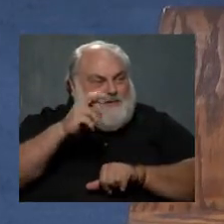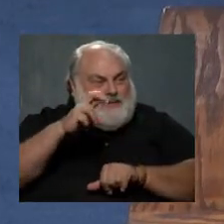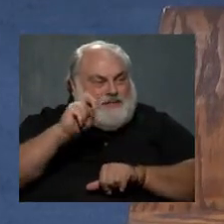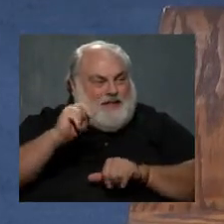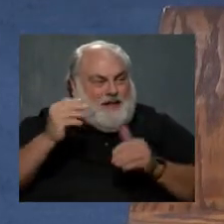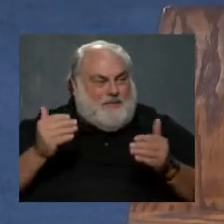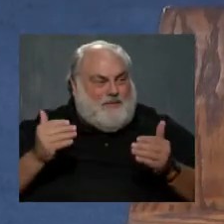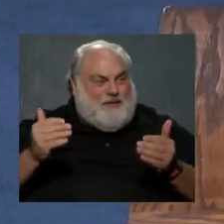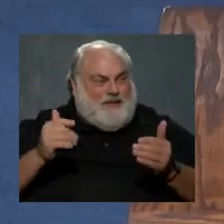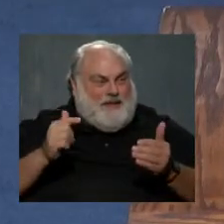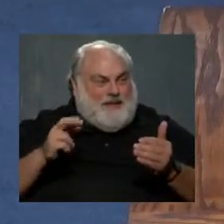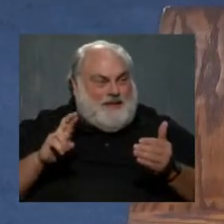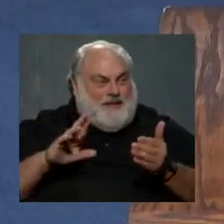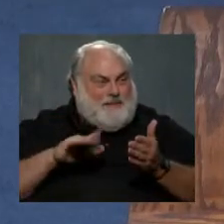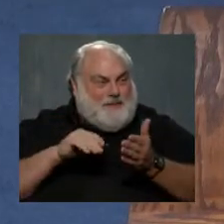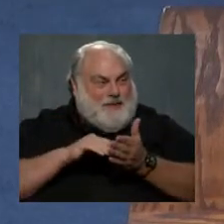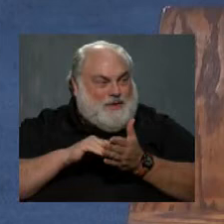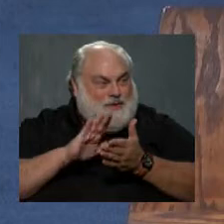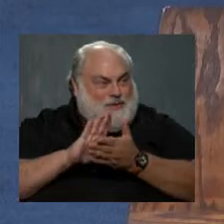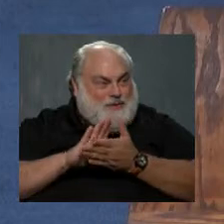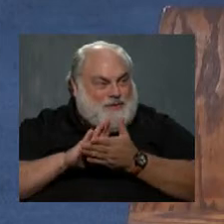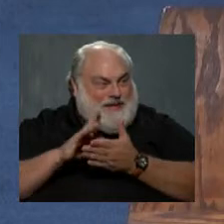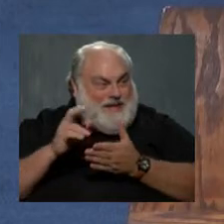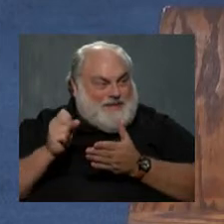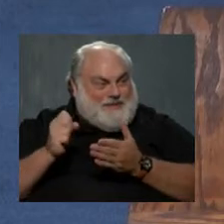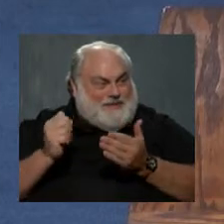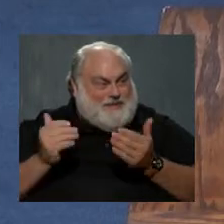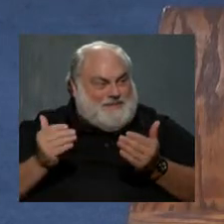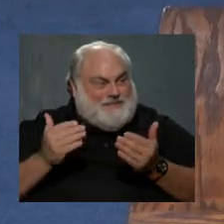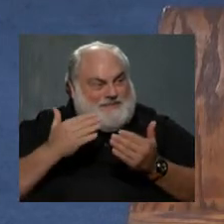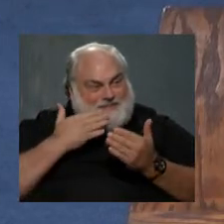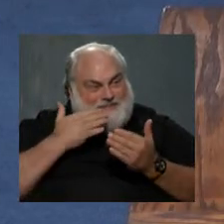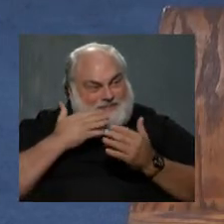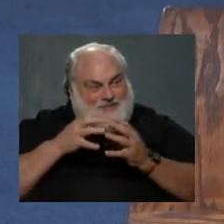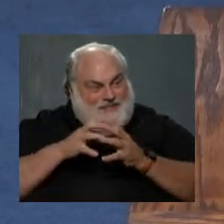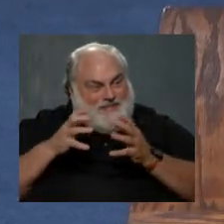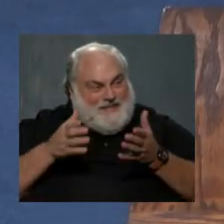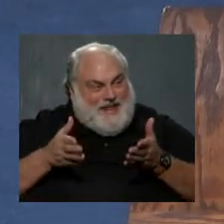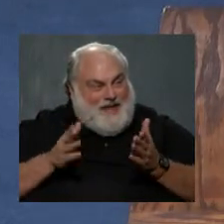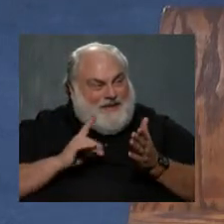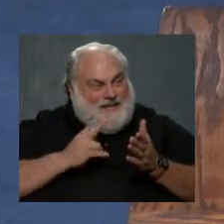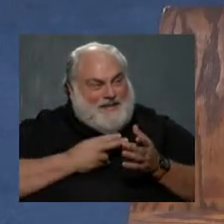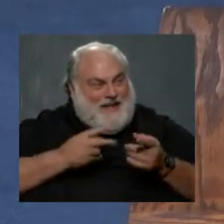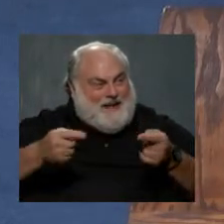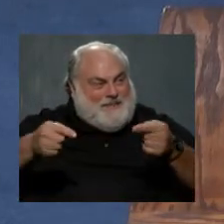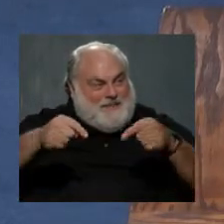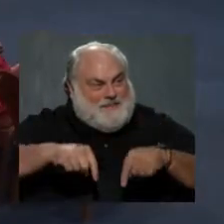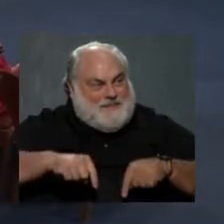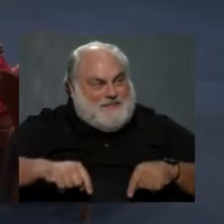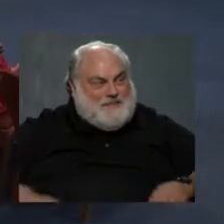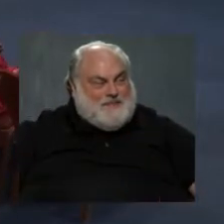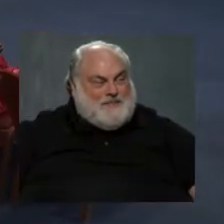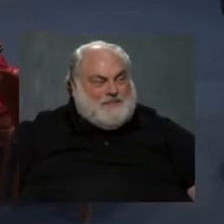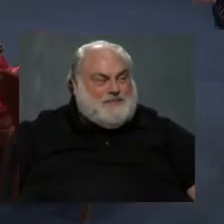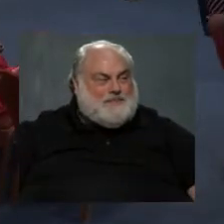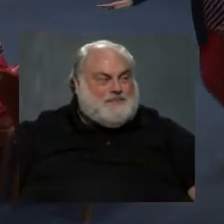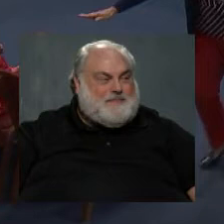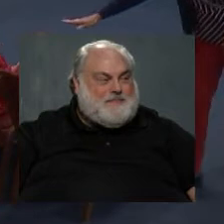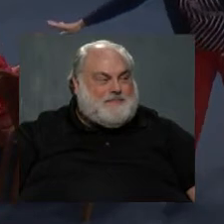on to Little Rock middle schools and high schools. And thank you so much for having us. Thank you all for being here.